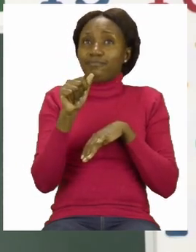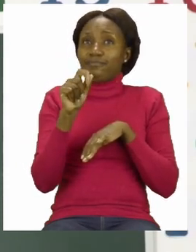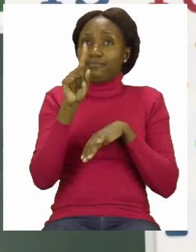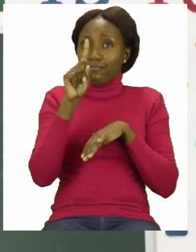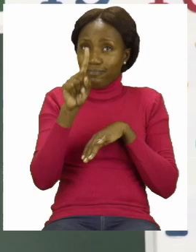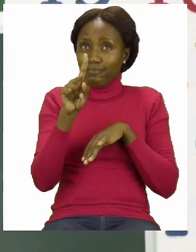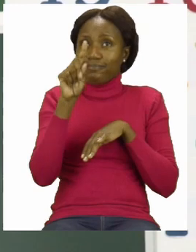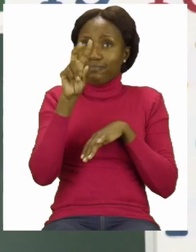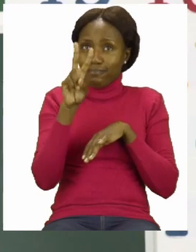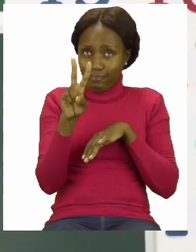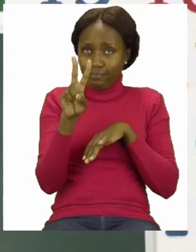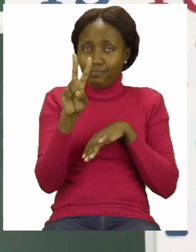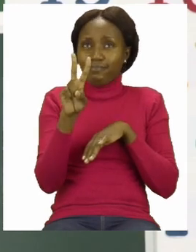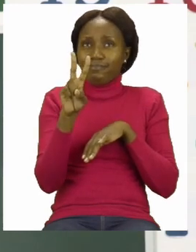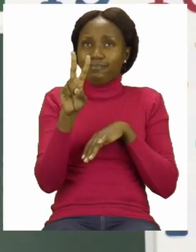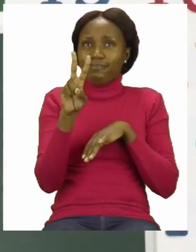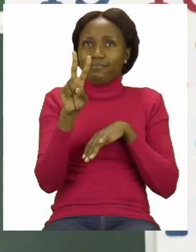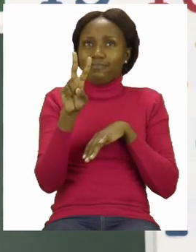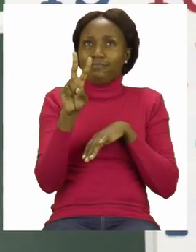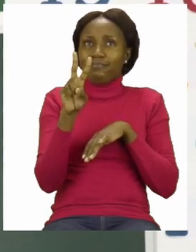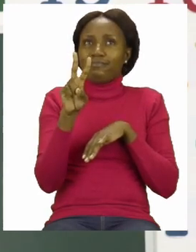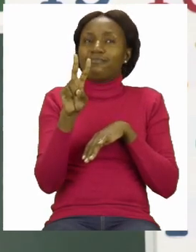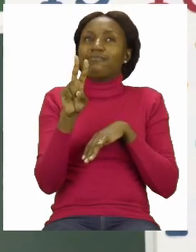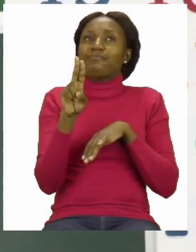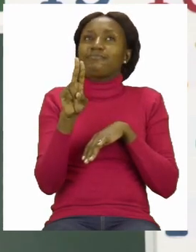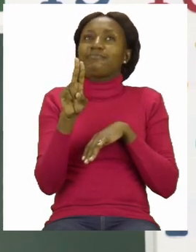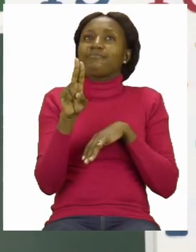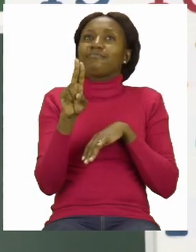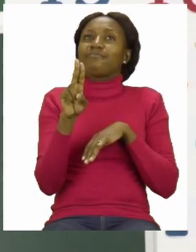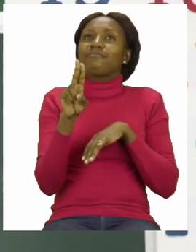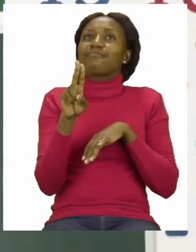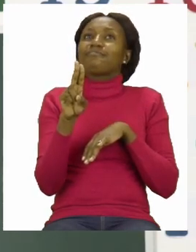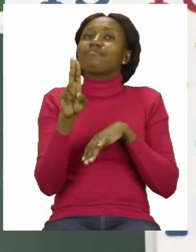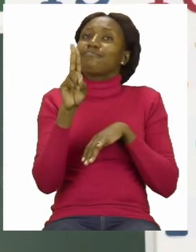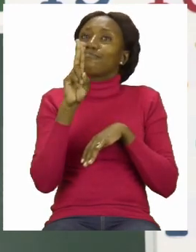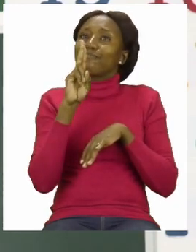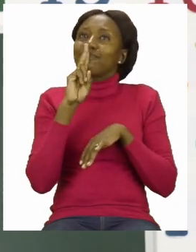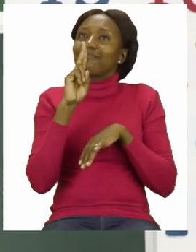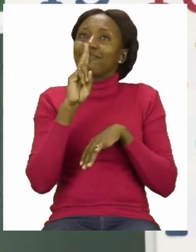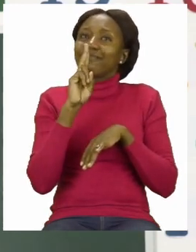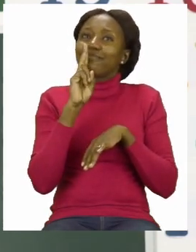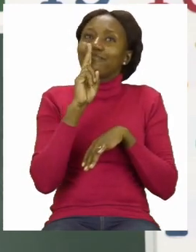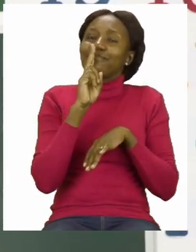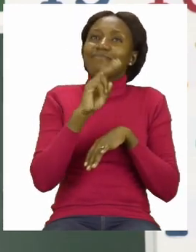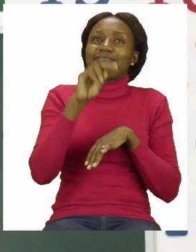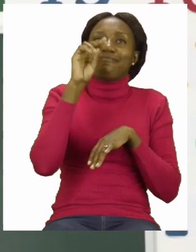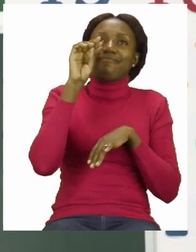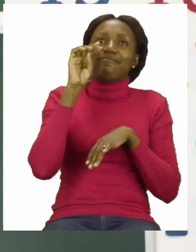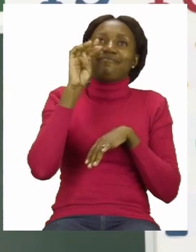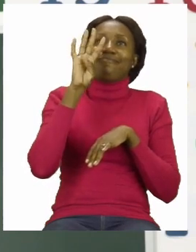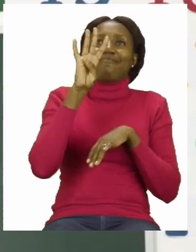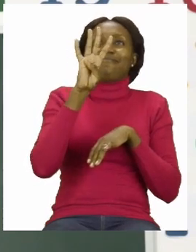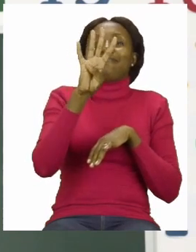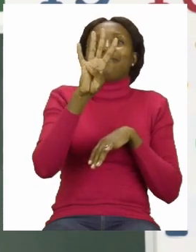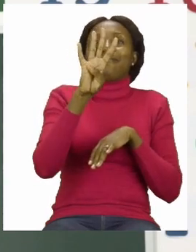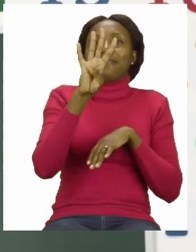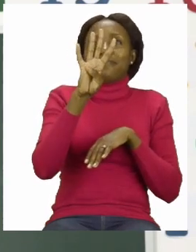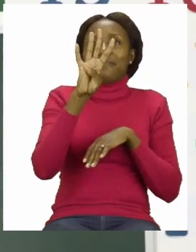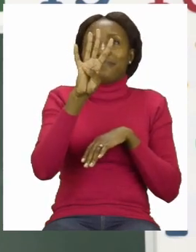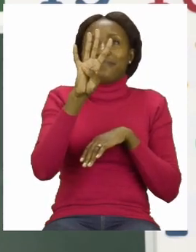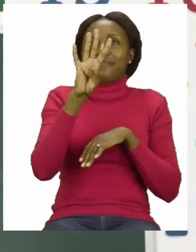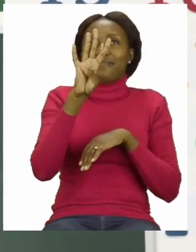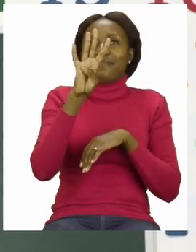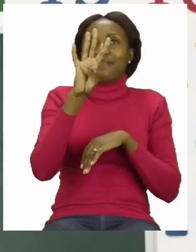1, 2. So that means our answer is